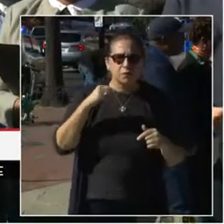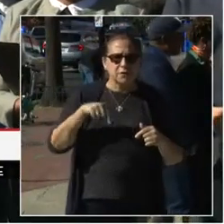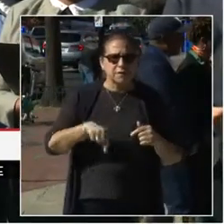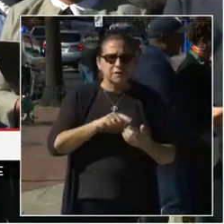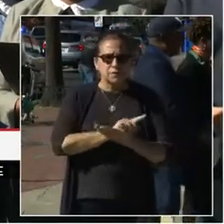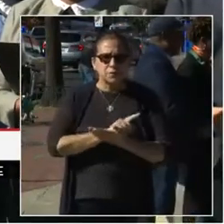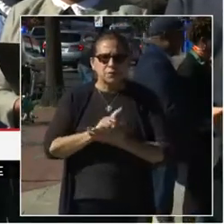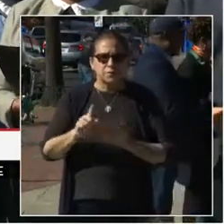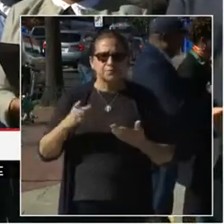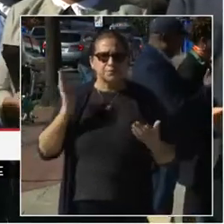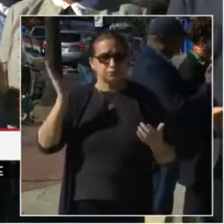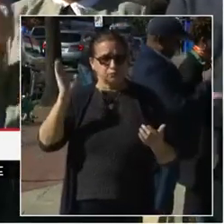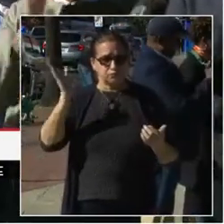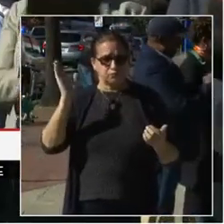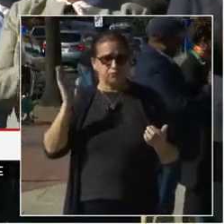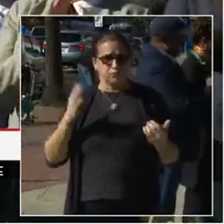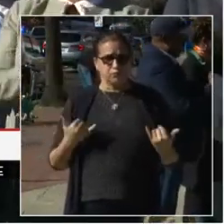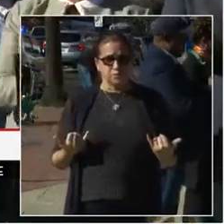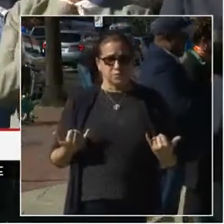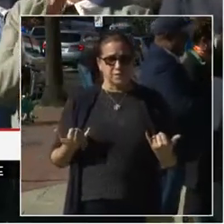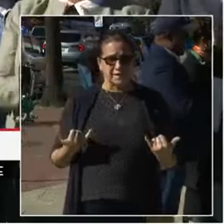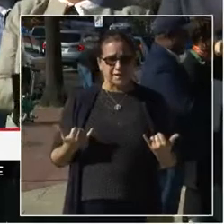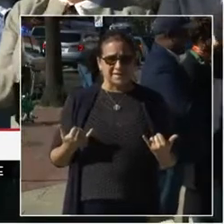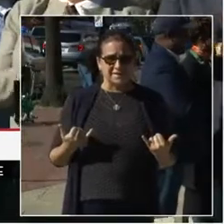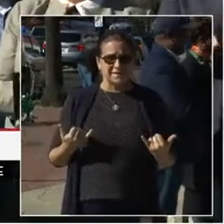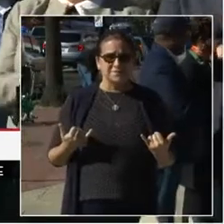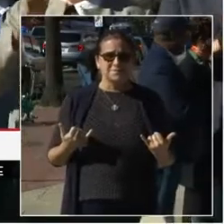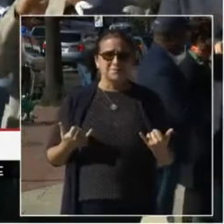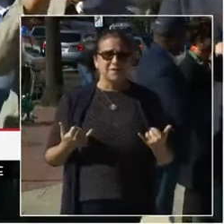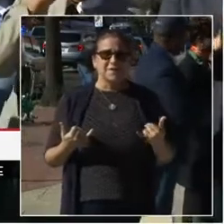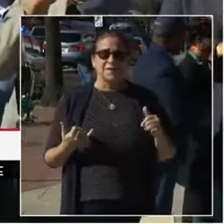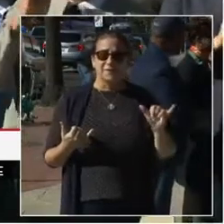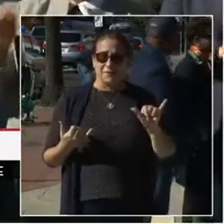Black Restaurant Week. Yay!